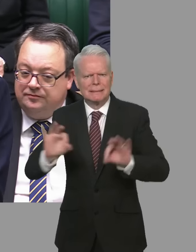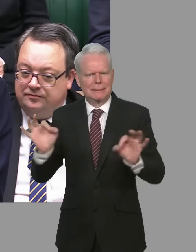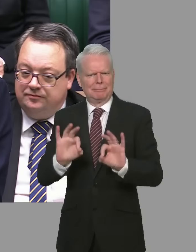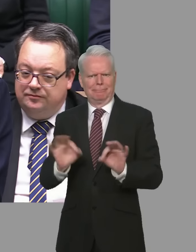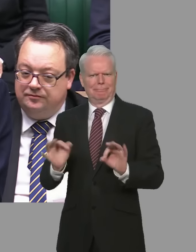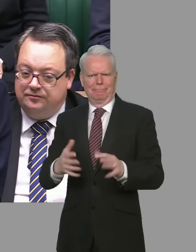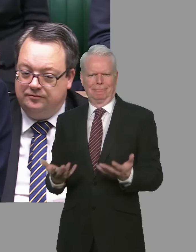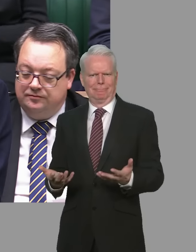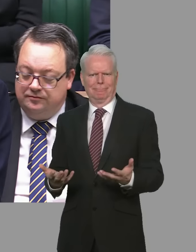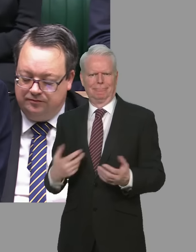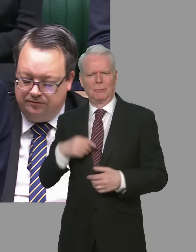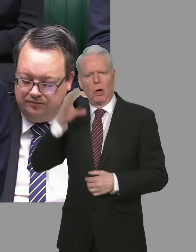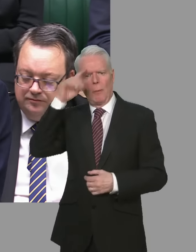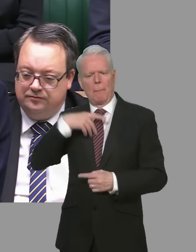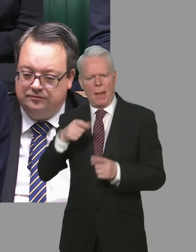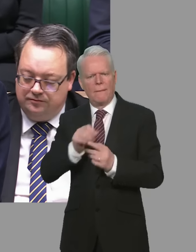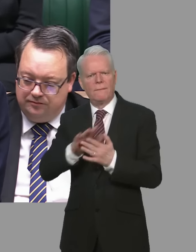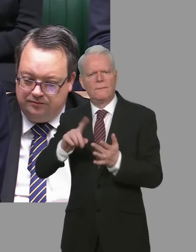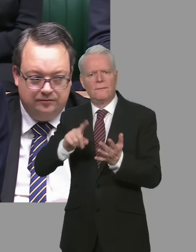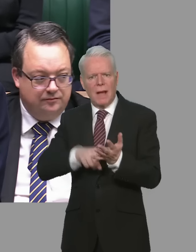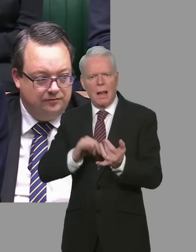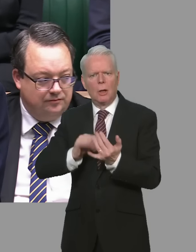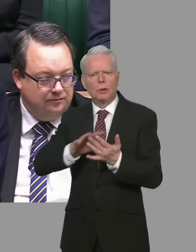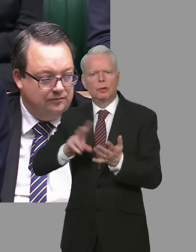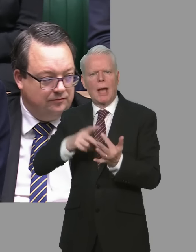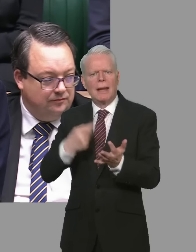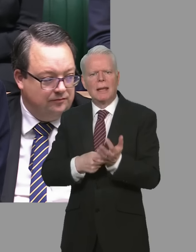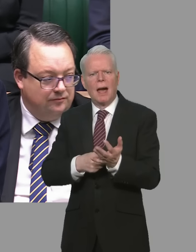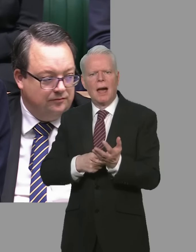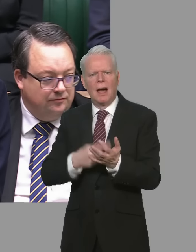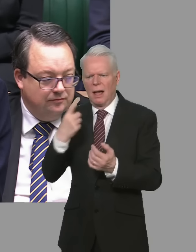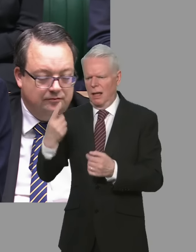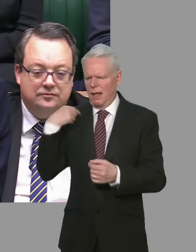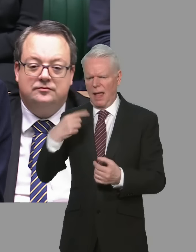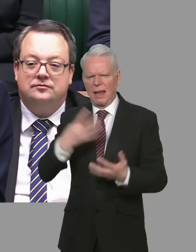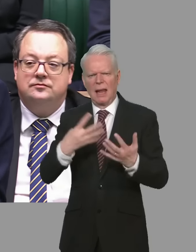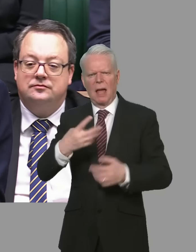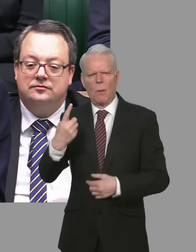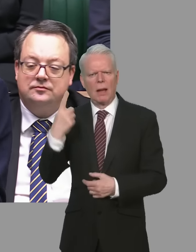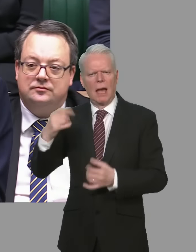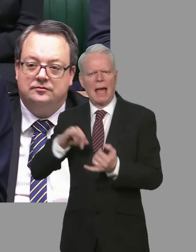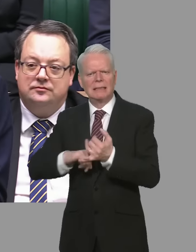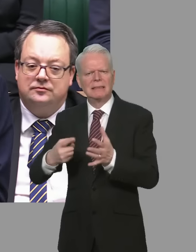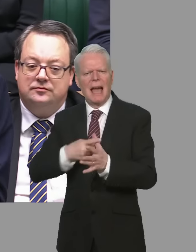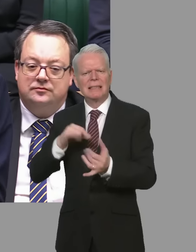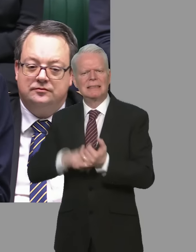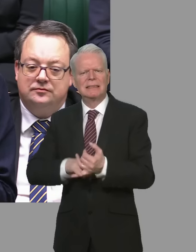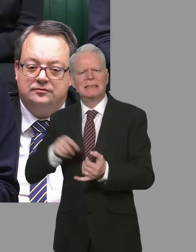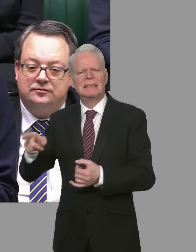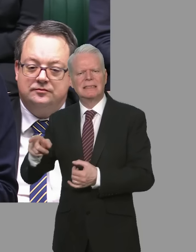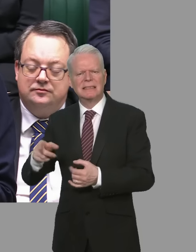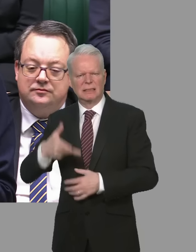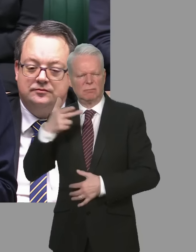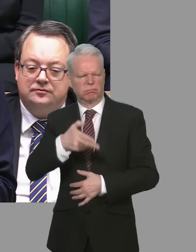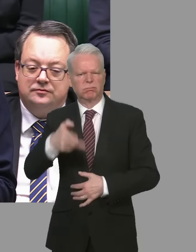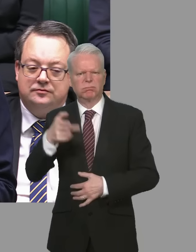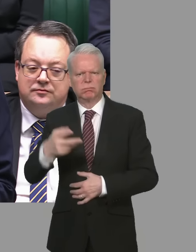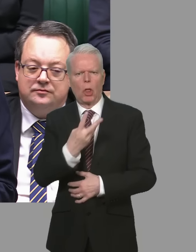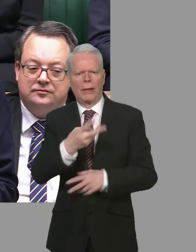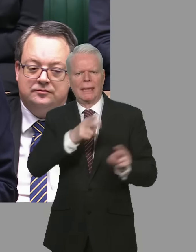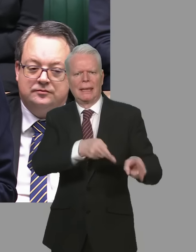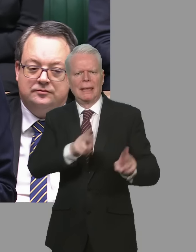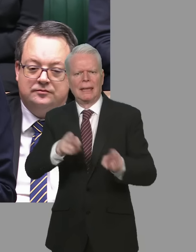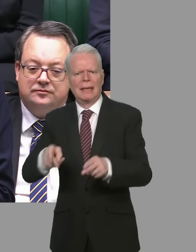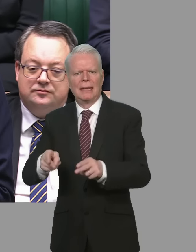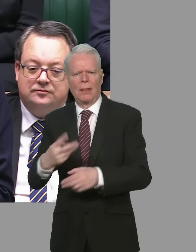IRA's East Tyrone Brigade in Cope. The coroner originally found that the soldiers' use of